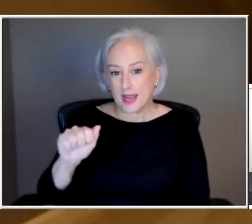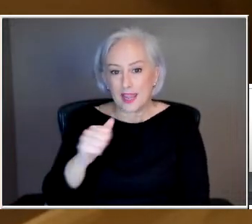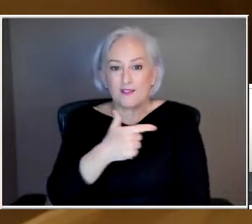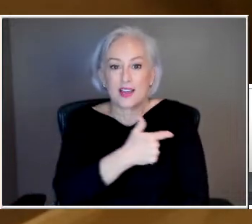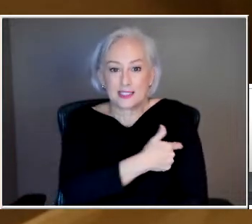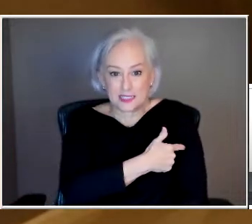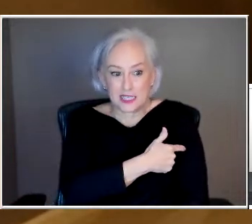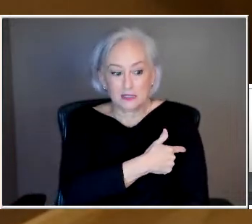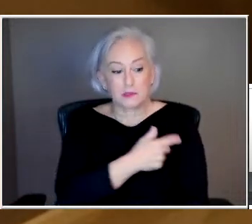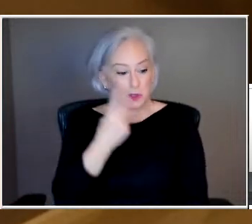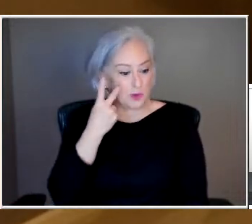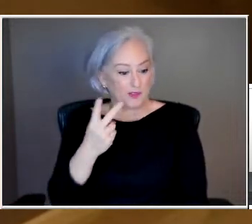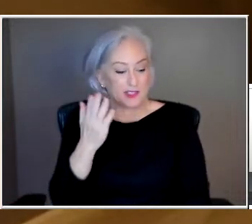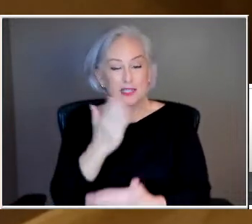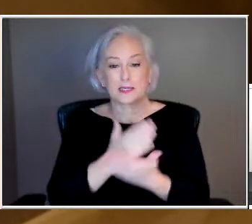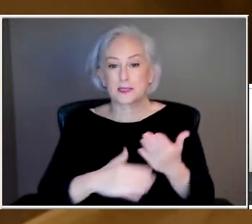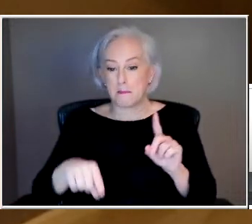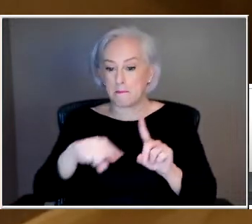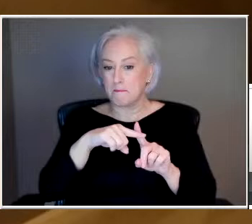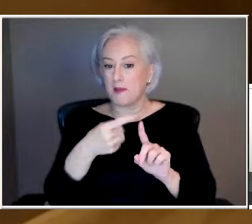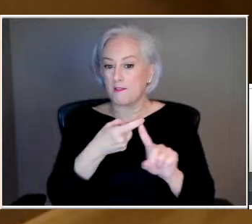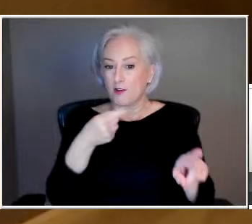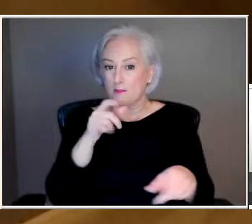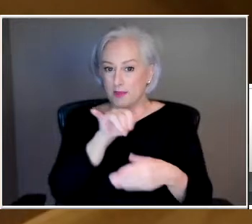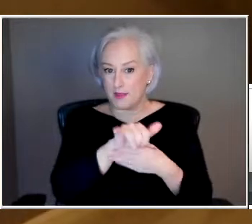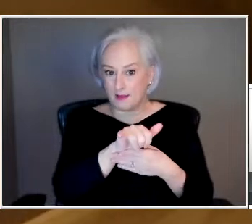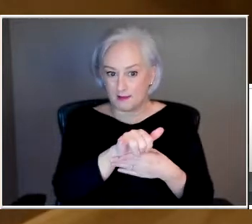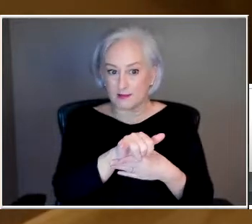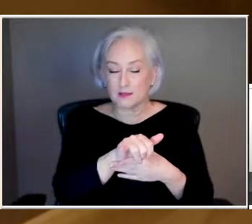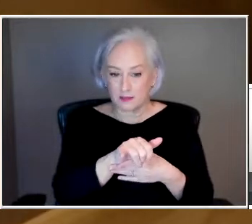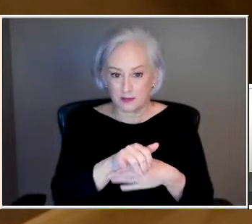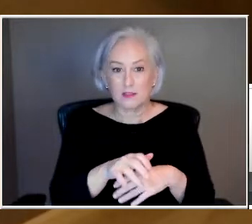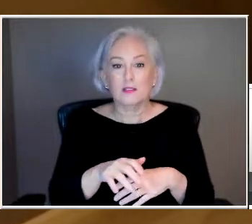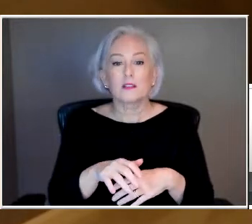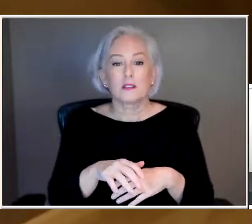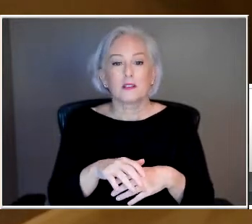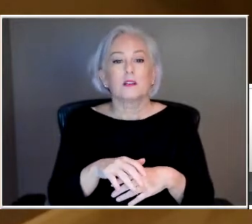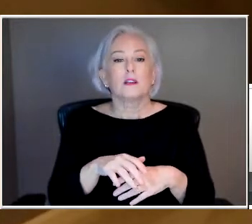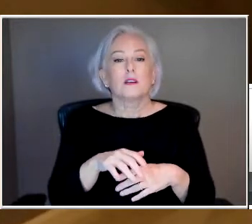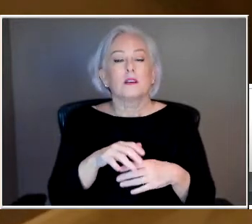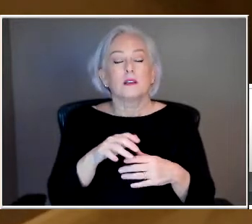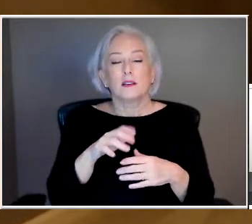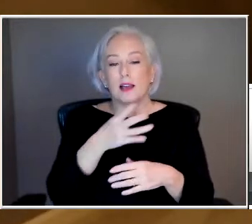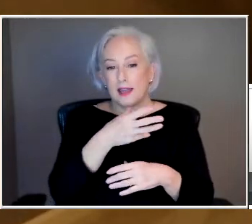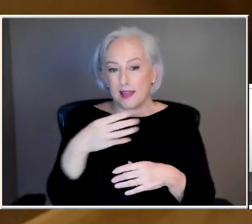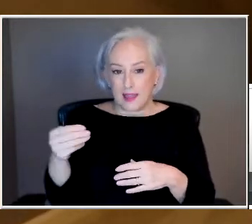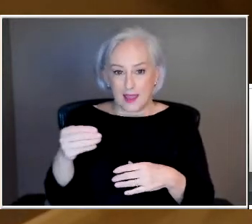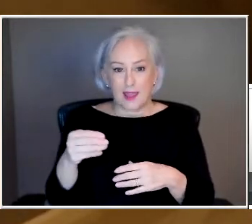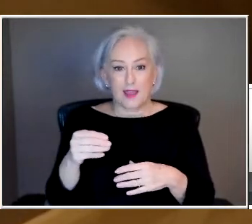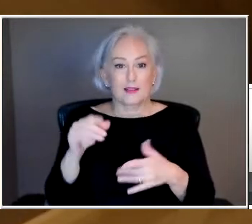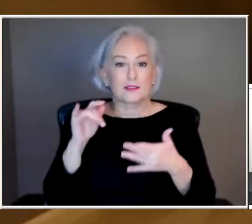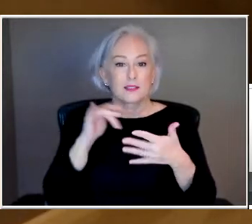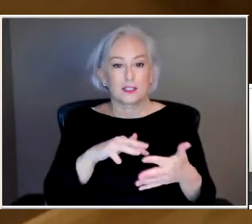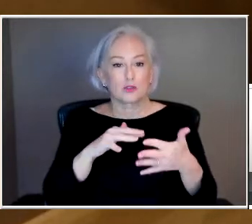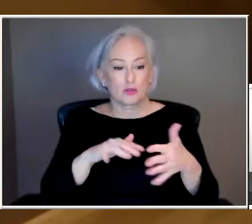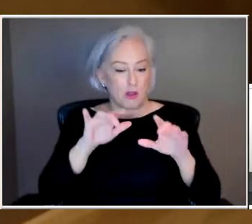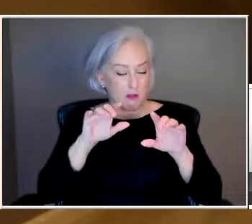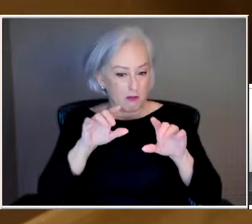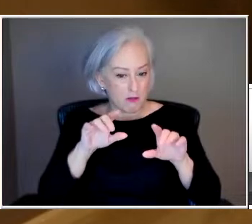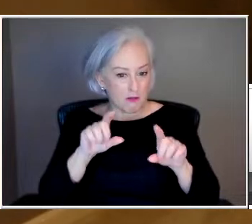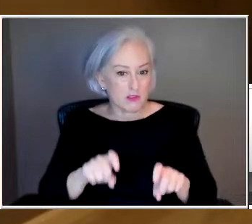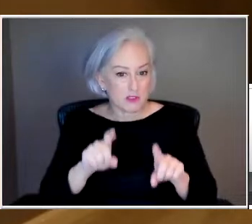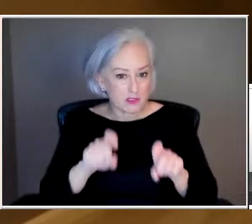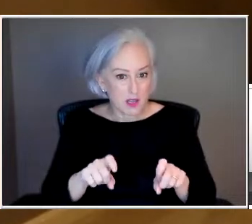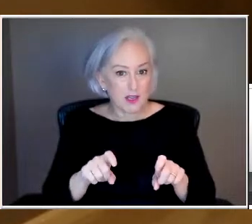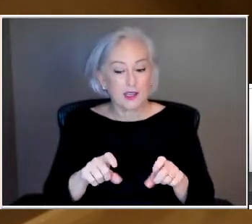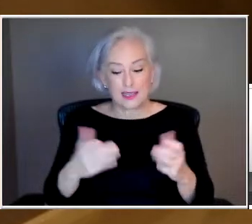trials of some efficacy. We still have to wait for the readout of the complete trial report. And then here at the University of